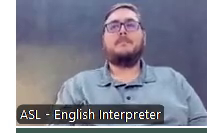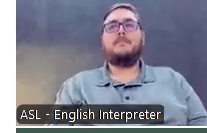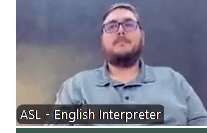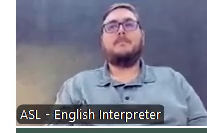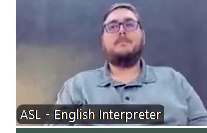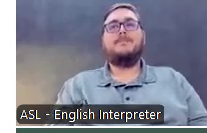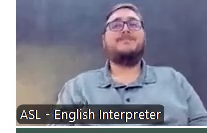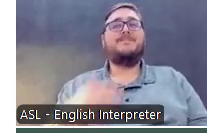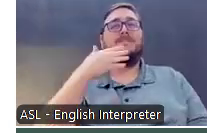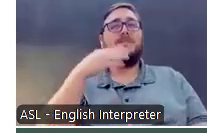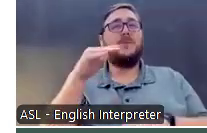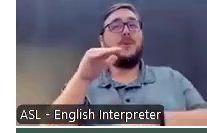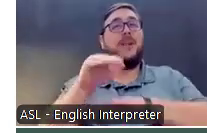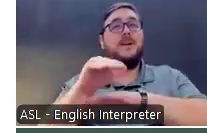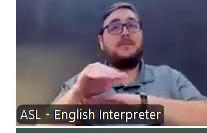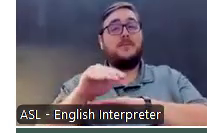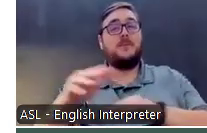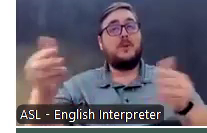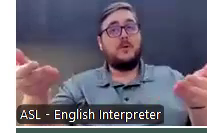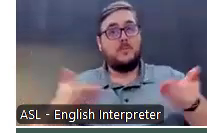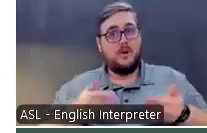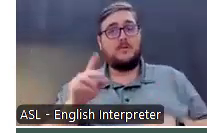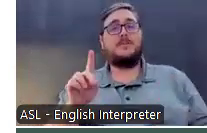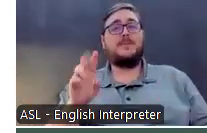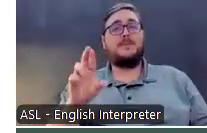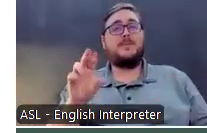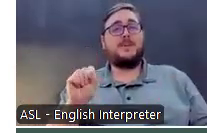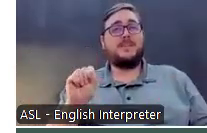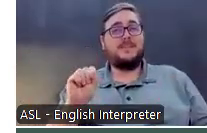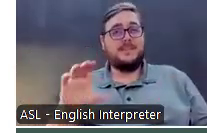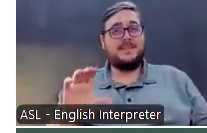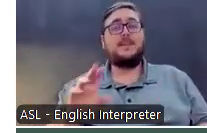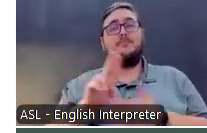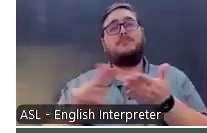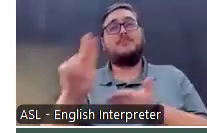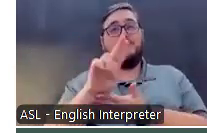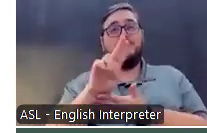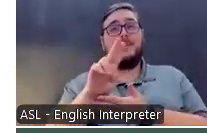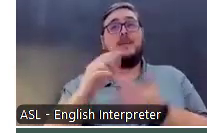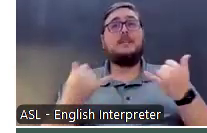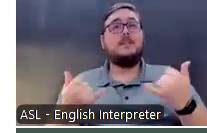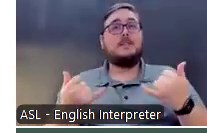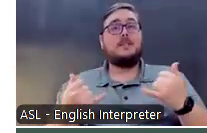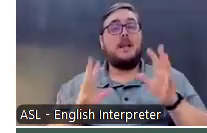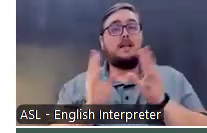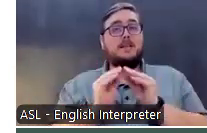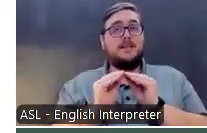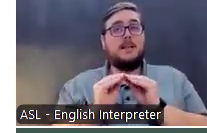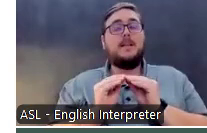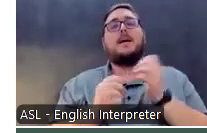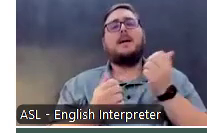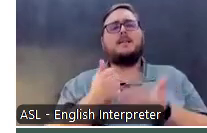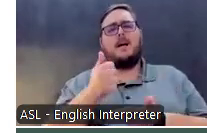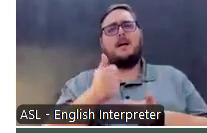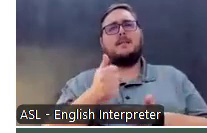Good afternoon and welcome to Disability Rights University. Today's session is called Assistive Technology and Students